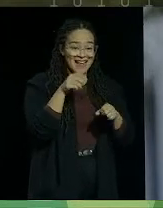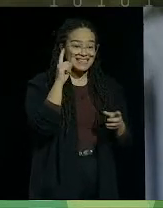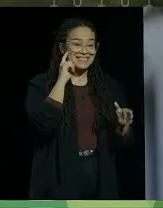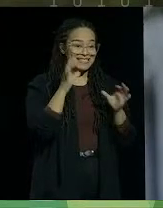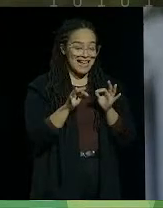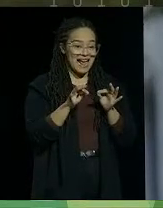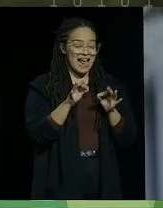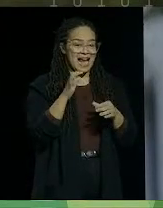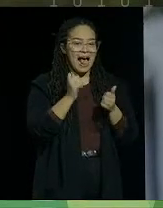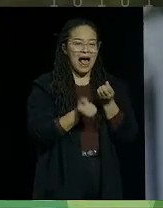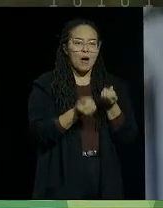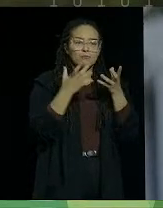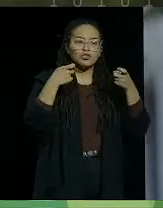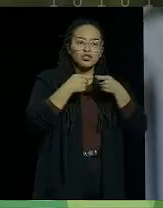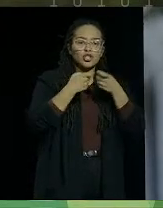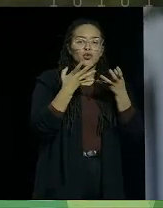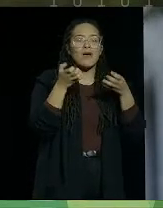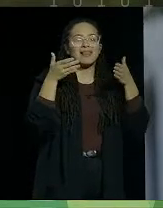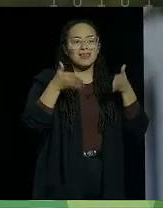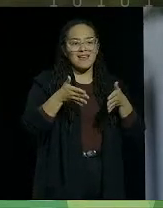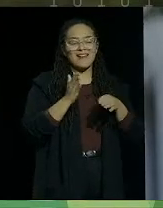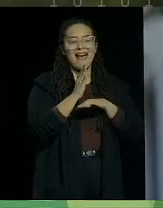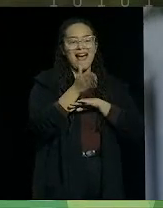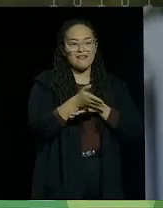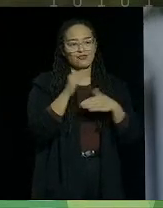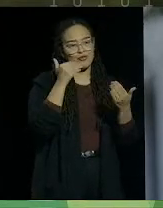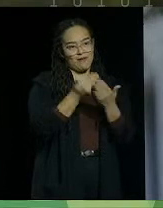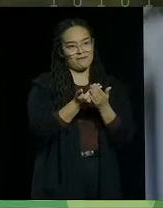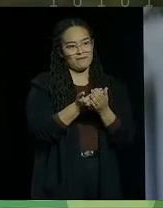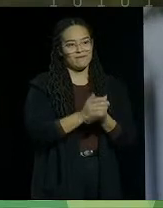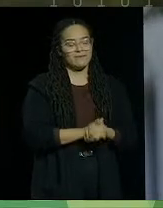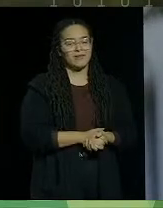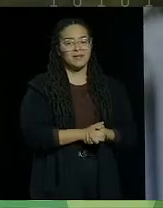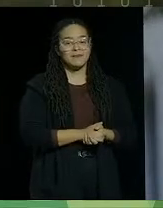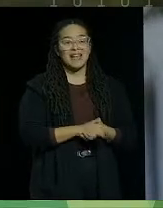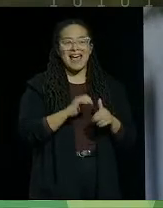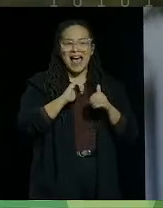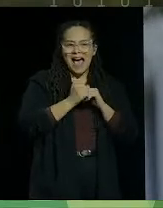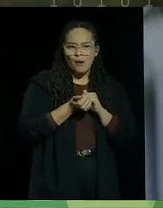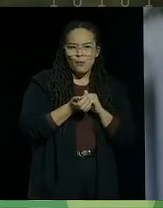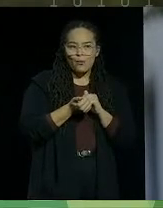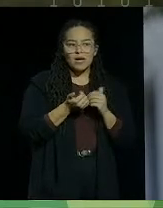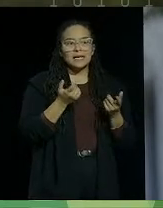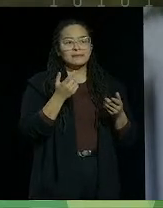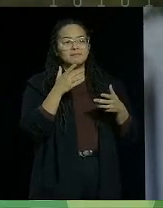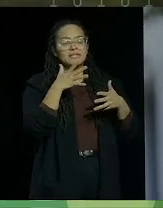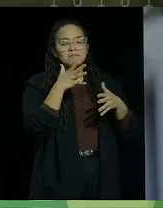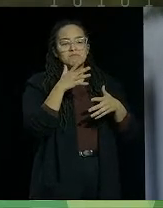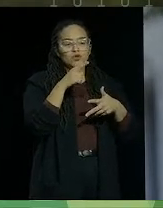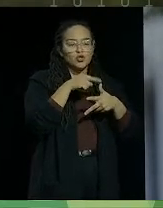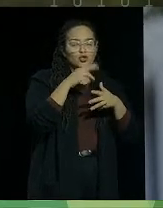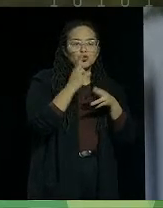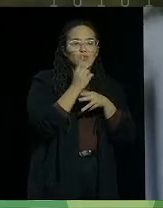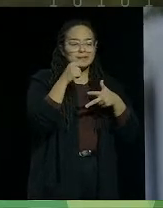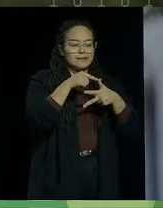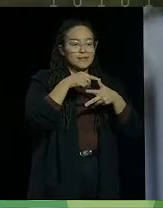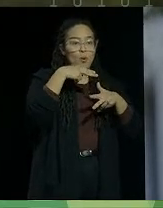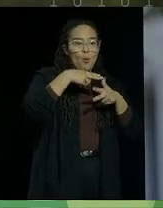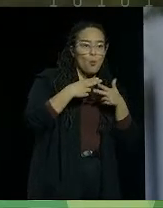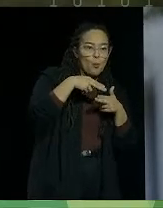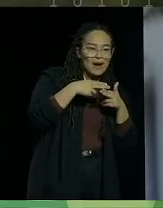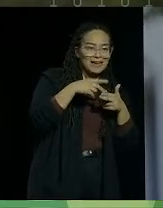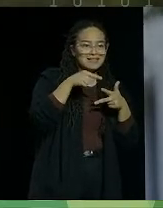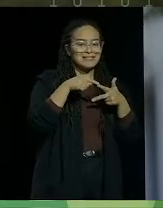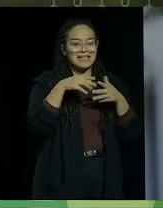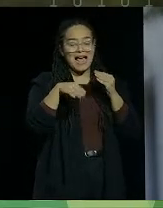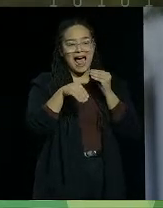want left when you get where you're going. The algorithm does this by taking things like your system weight, installed